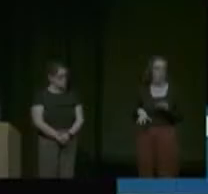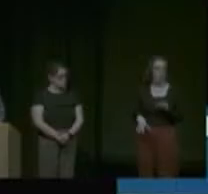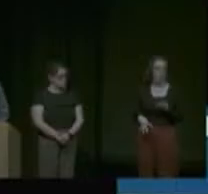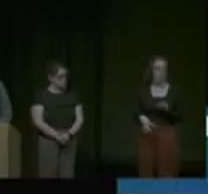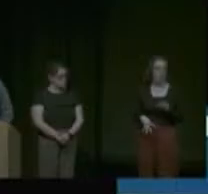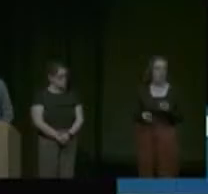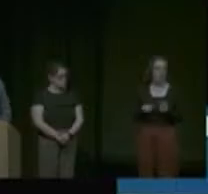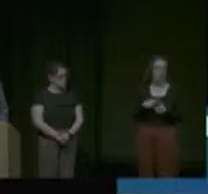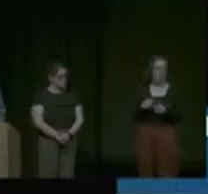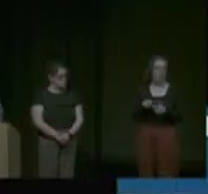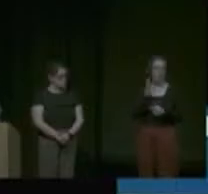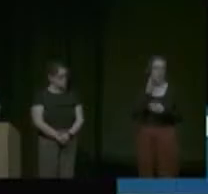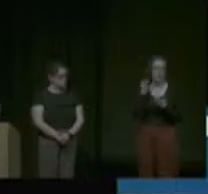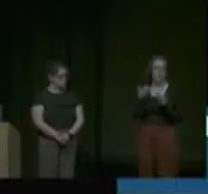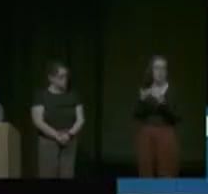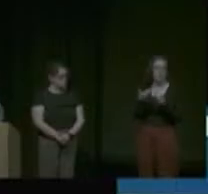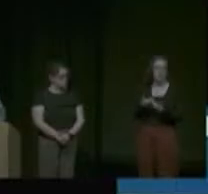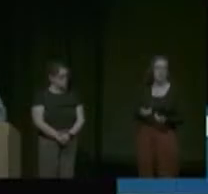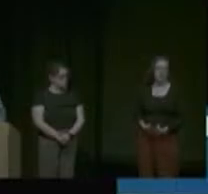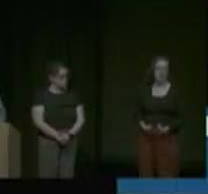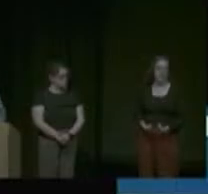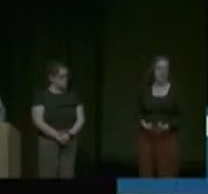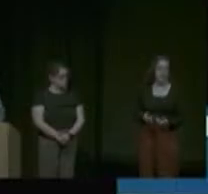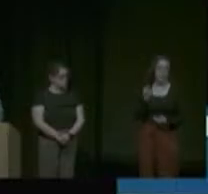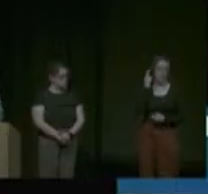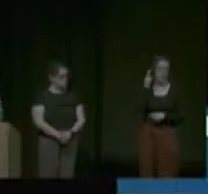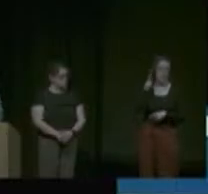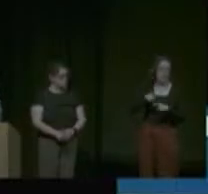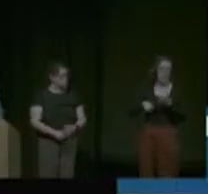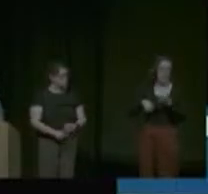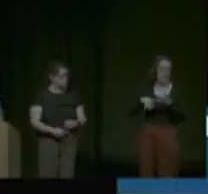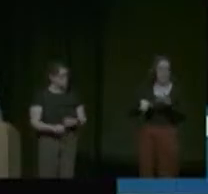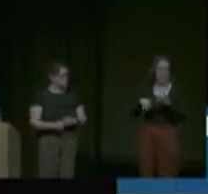get separated out because it can't get pumped to the disposal site.